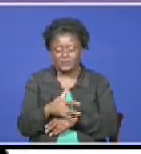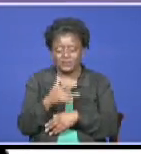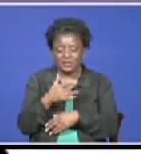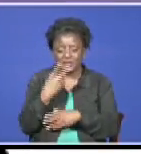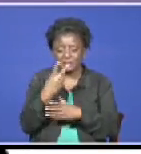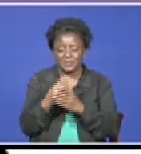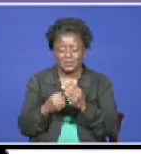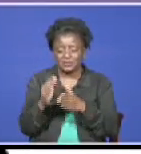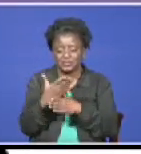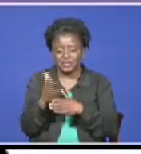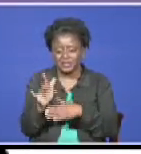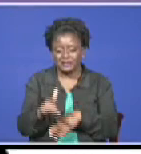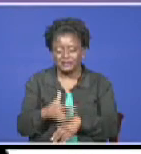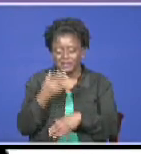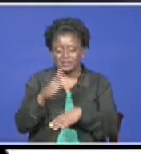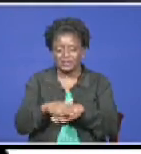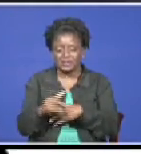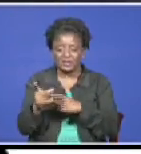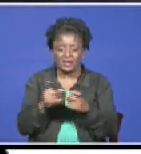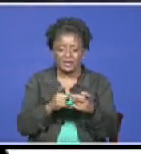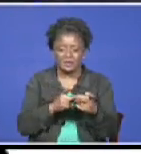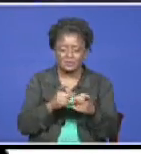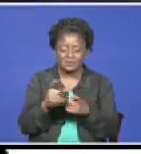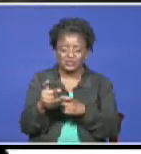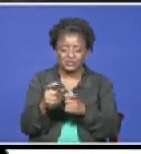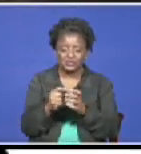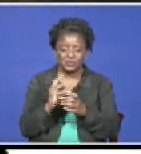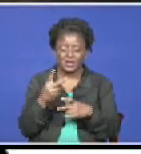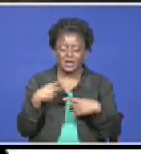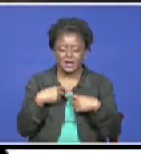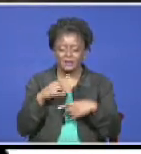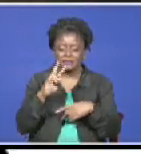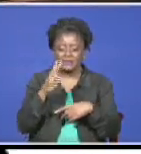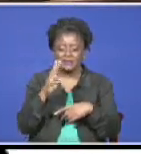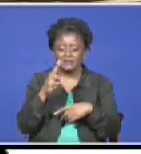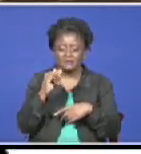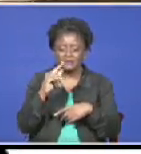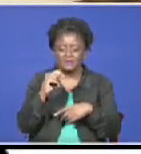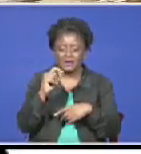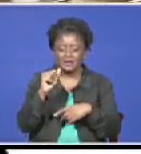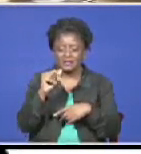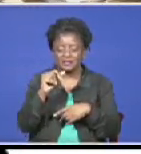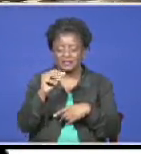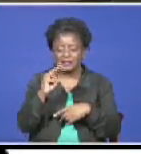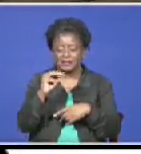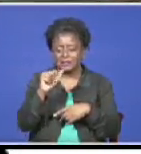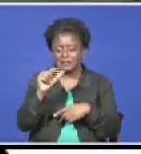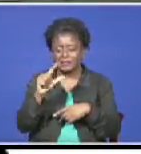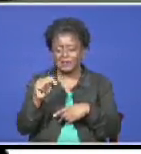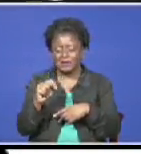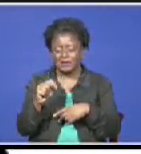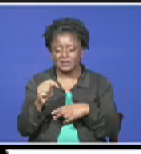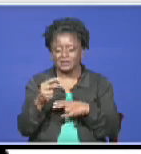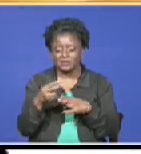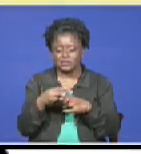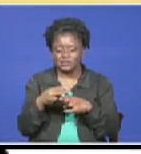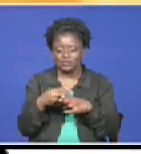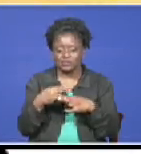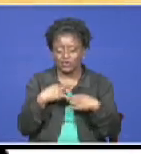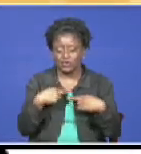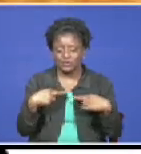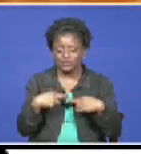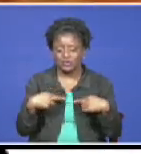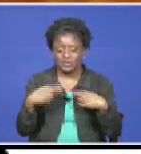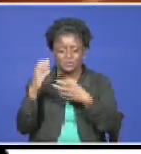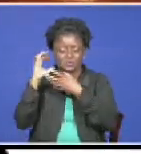their feelings on the competition. We have a Vitamalt braised short ribs with coconut grits and crispy okra. The first